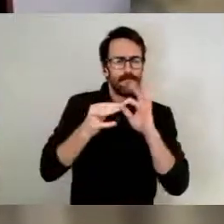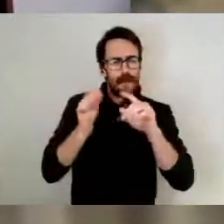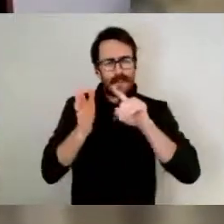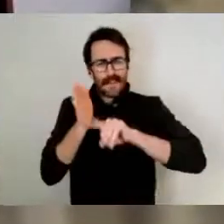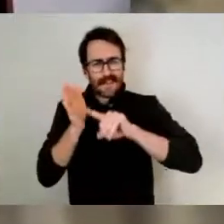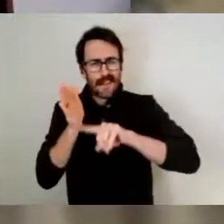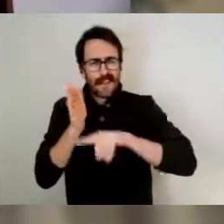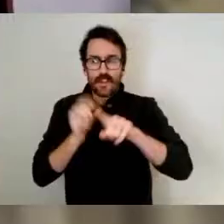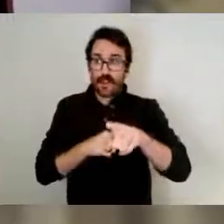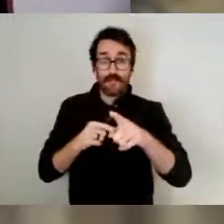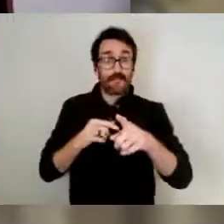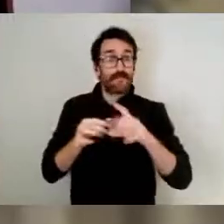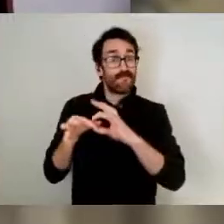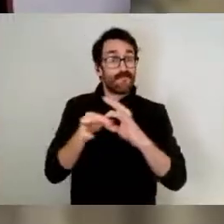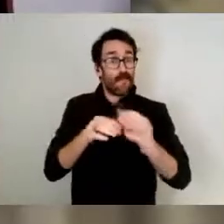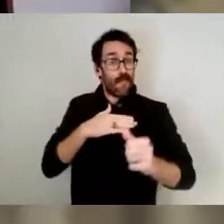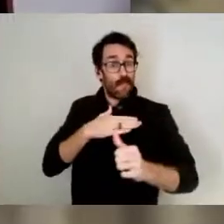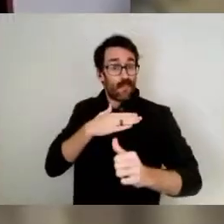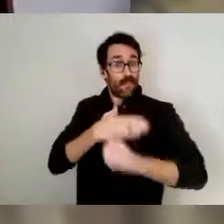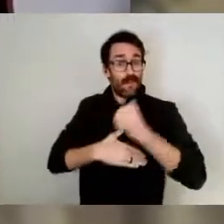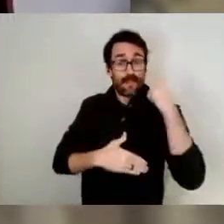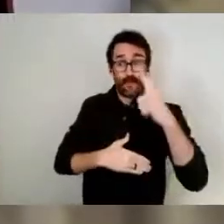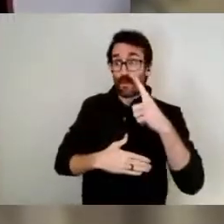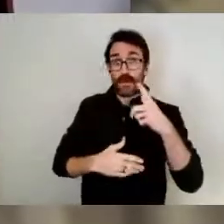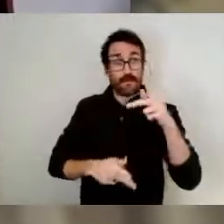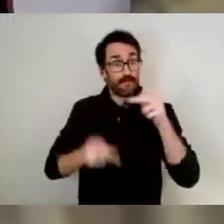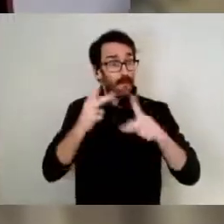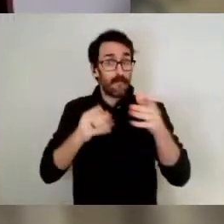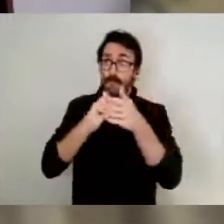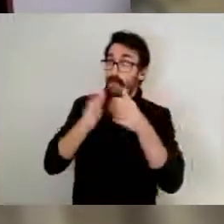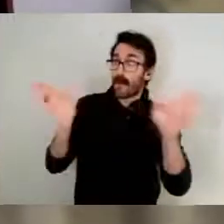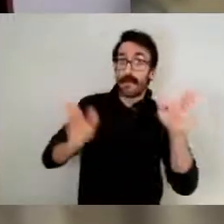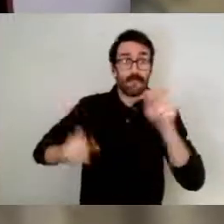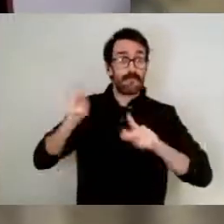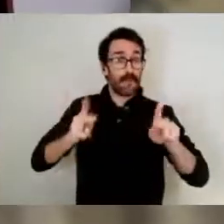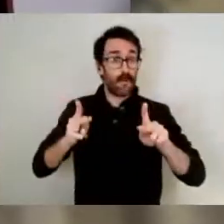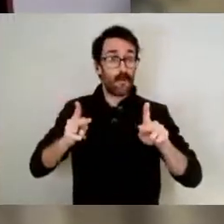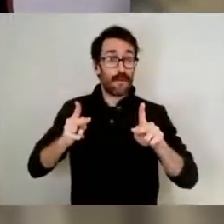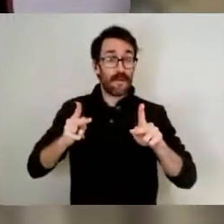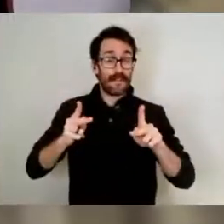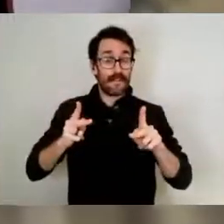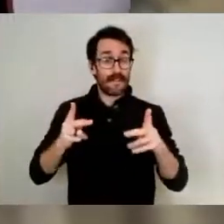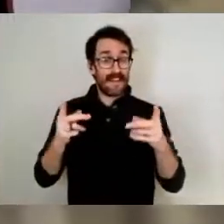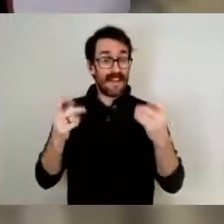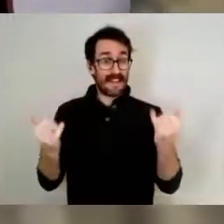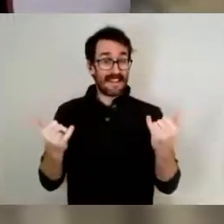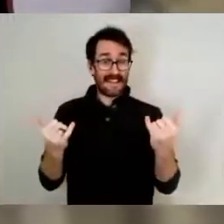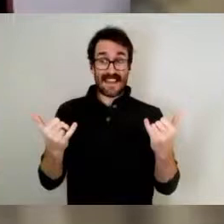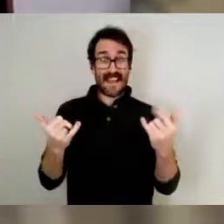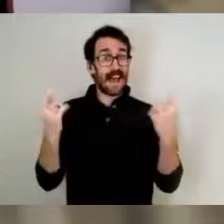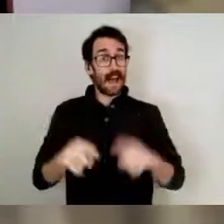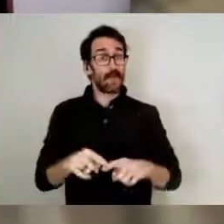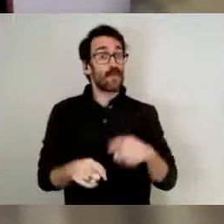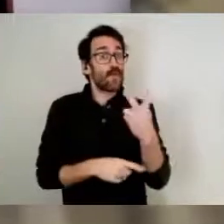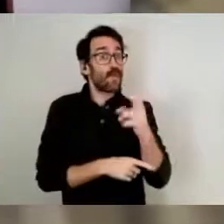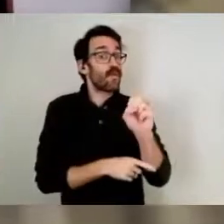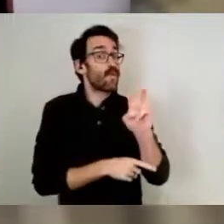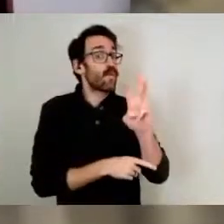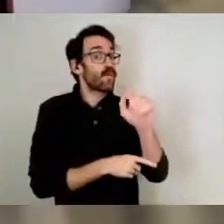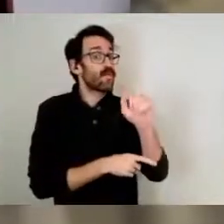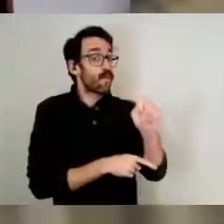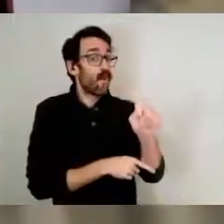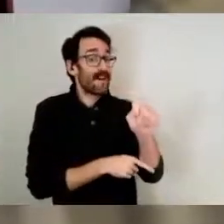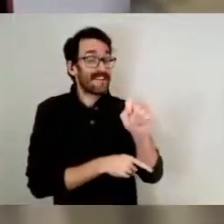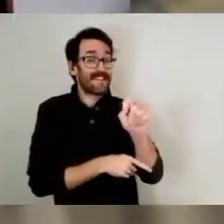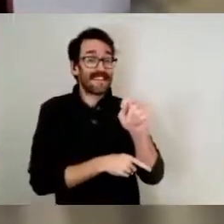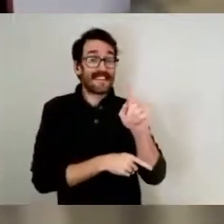around interdiction of gasoline and diesel coming into the site. I can tell you that during one of those interdictions today, one of